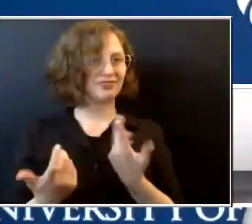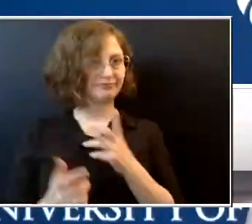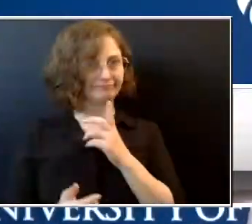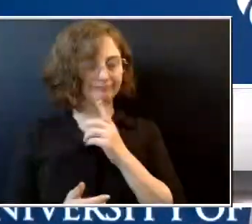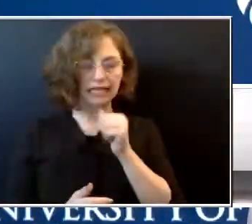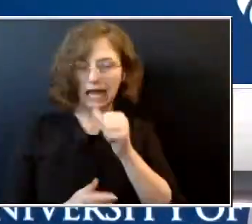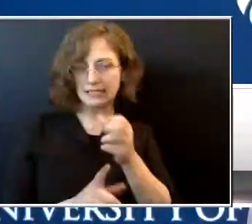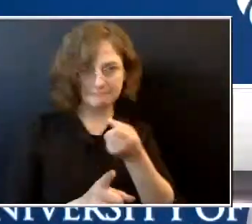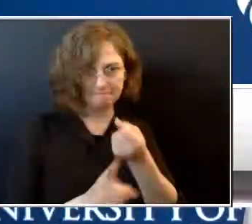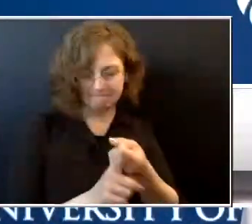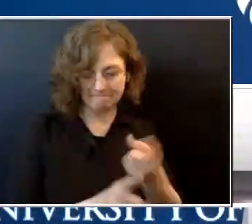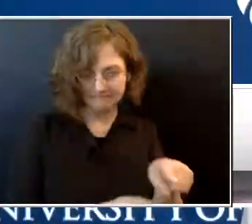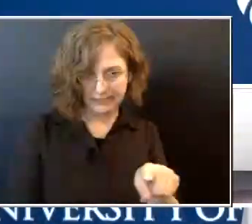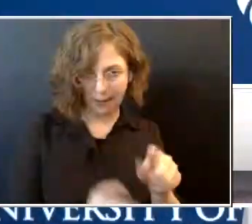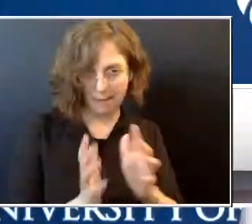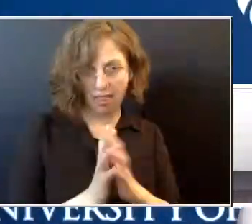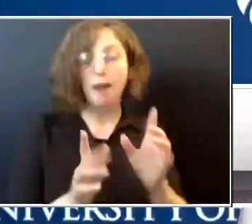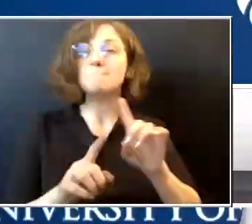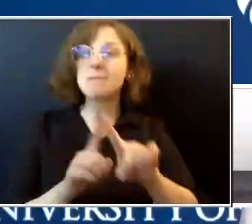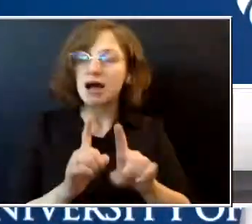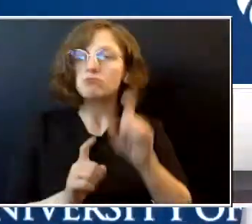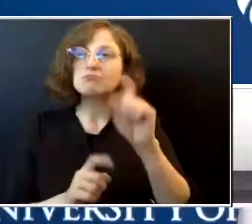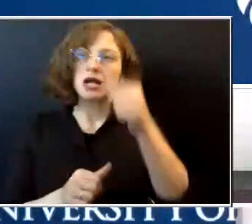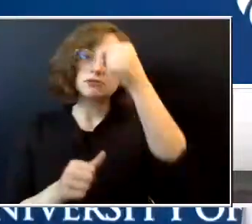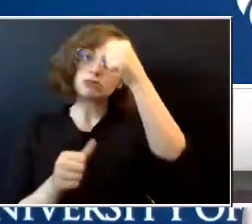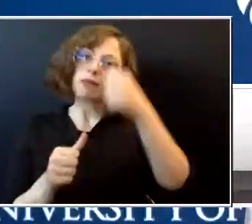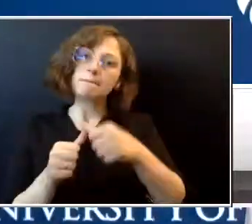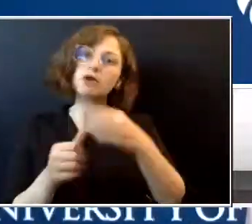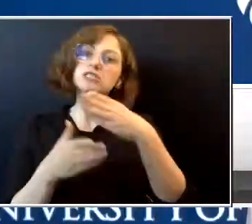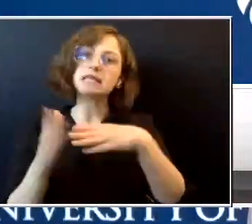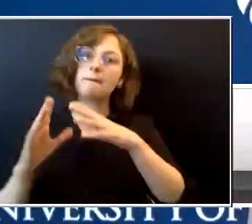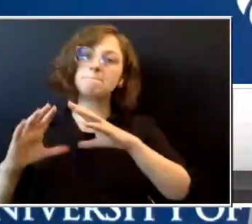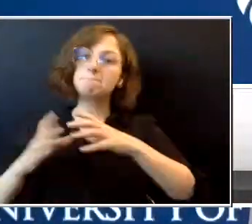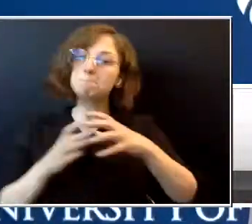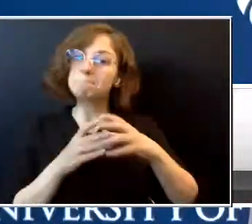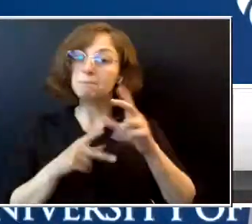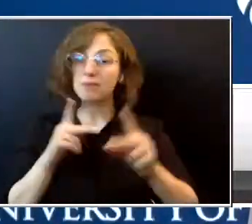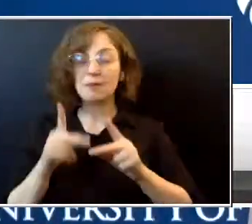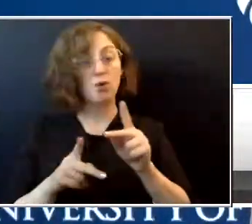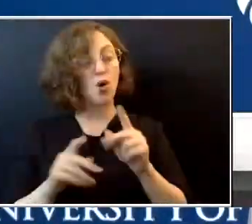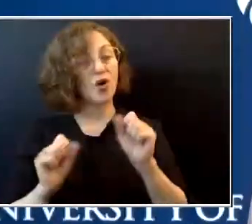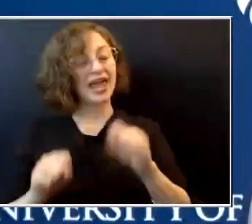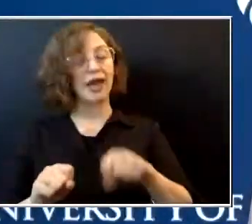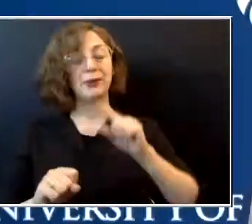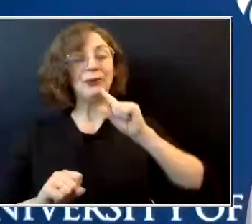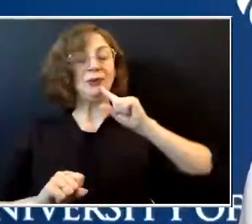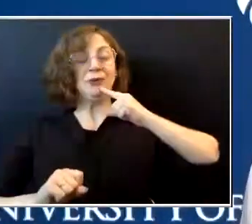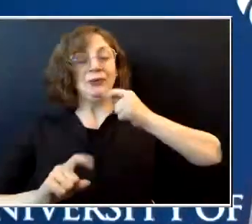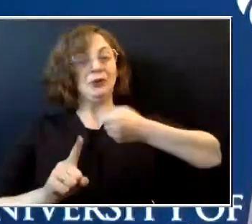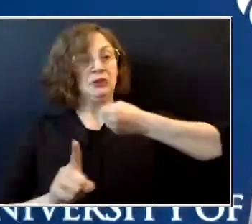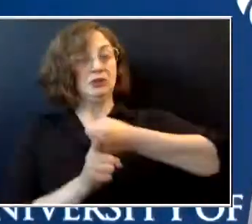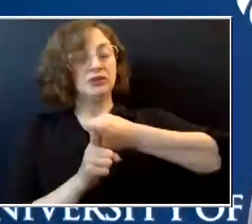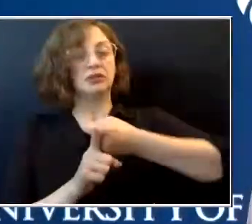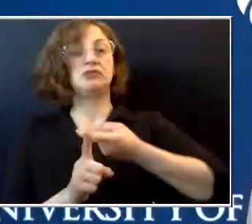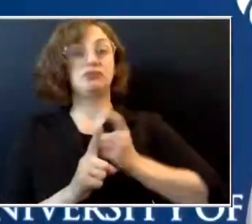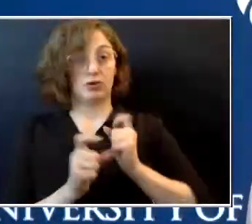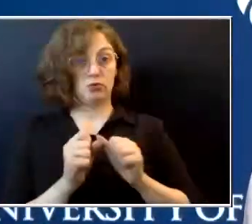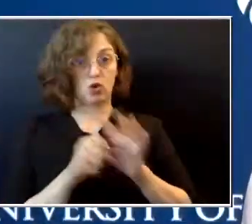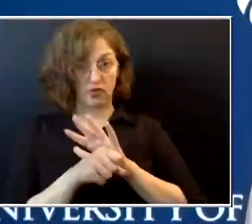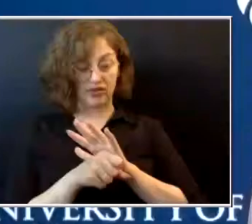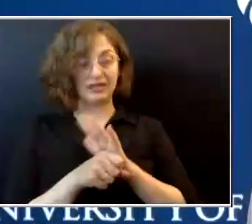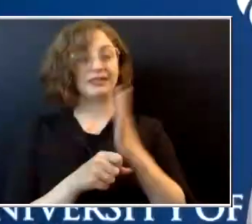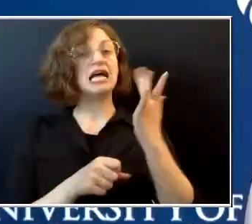community and in our nation that can be significantly affected, and that's why we always do promote having a plan. If you do have